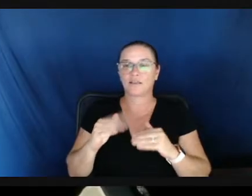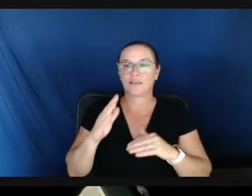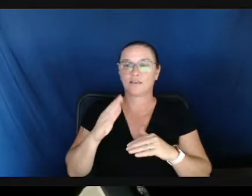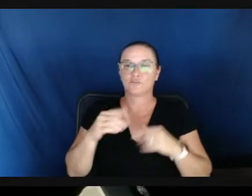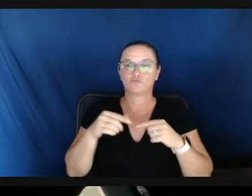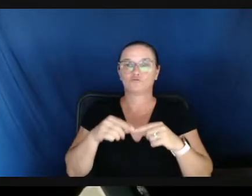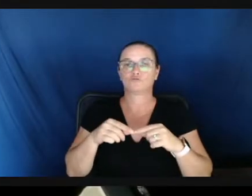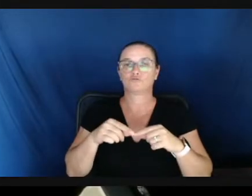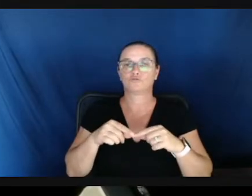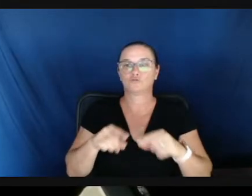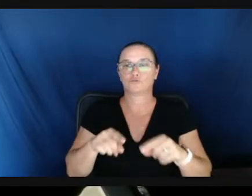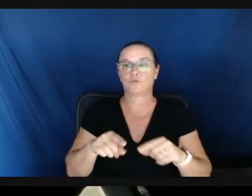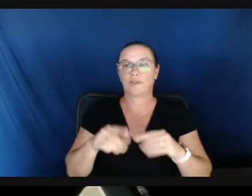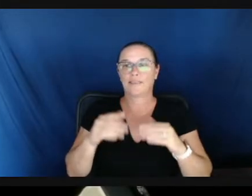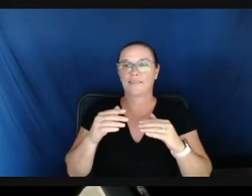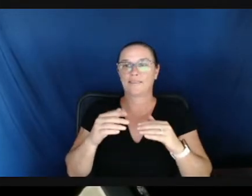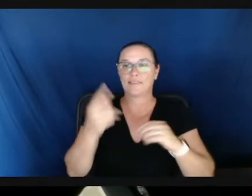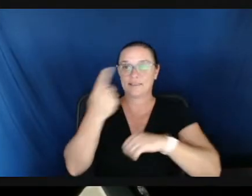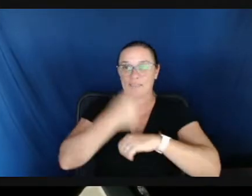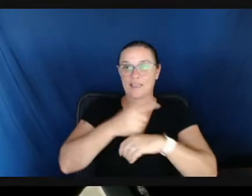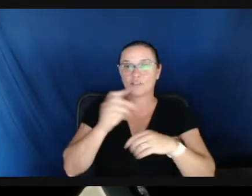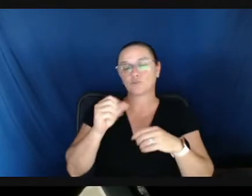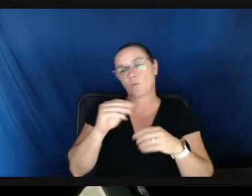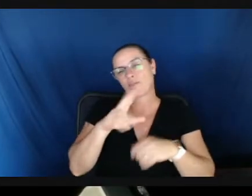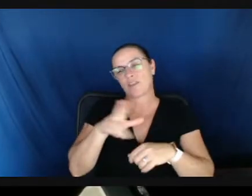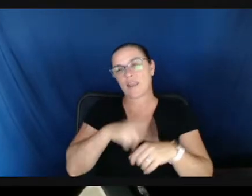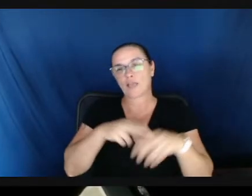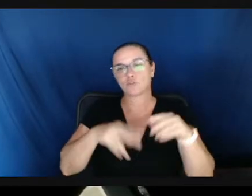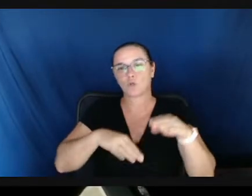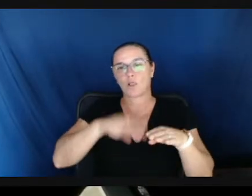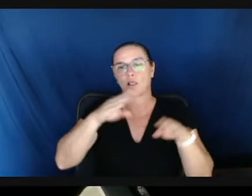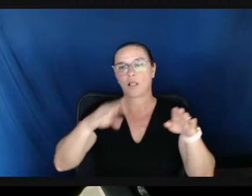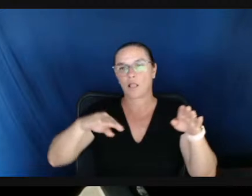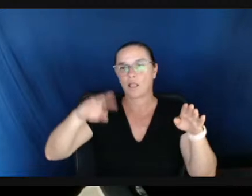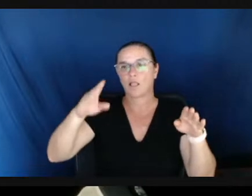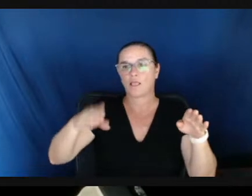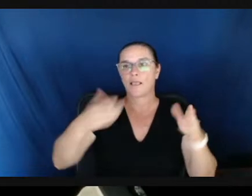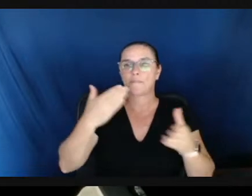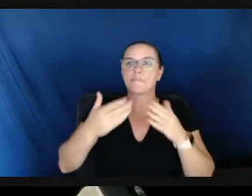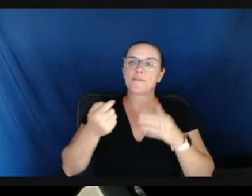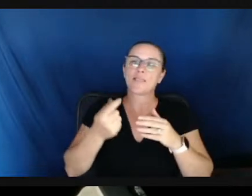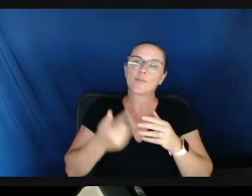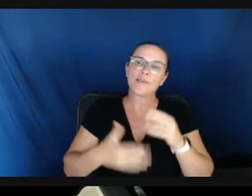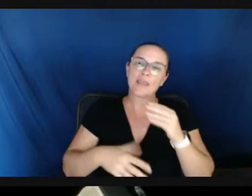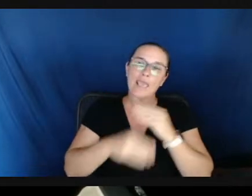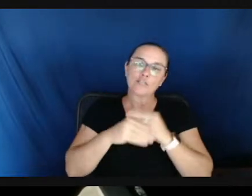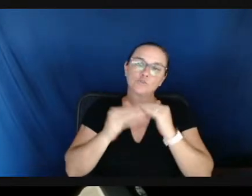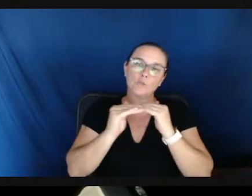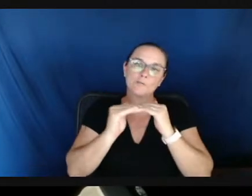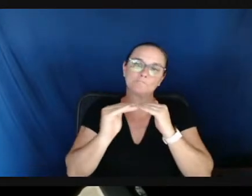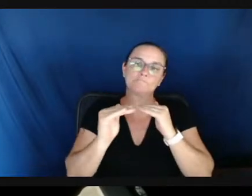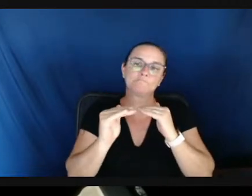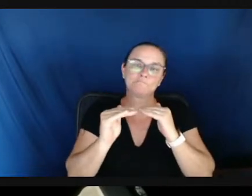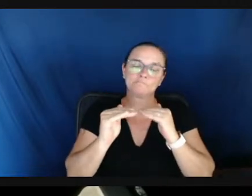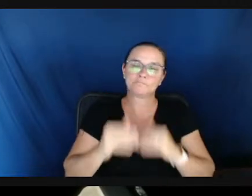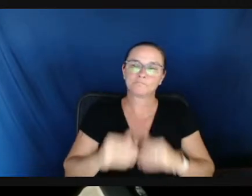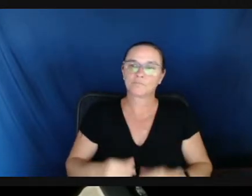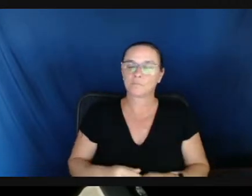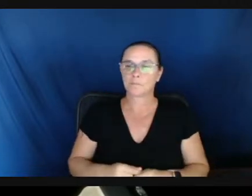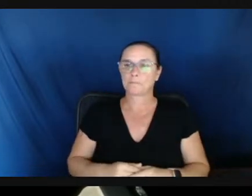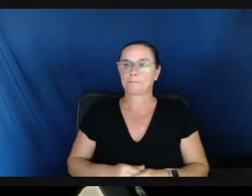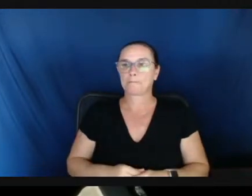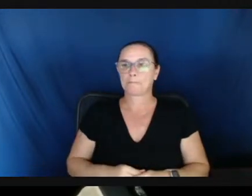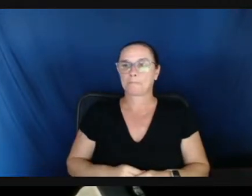here. So there's a little bit of that natural variation in there. But there's also, looks like maybe an extra slowdown going on there. So in any case, that